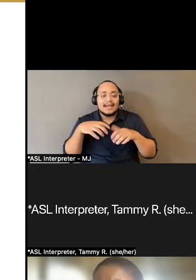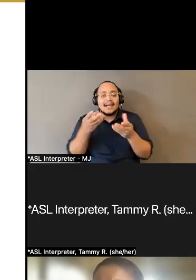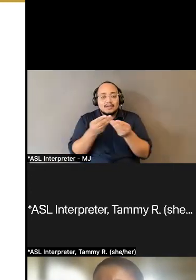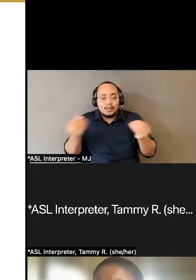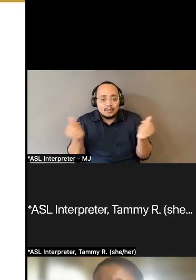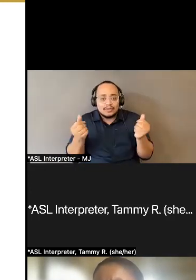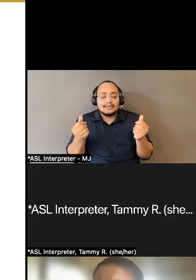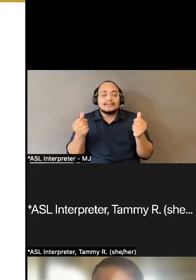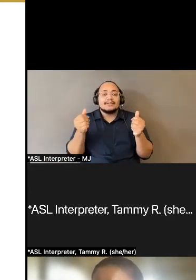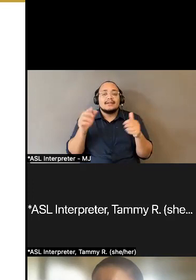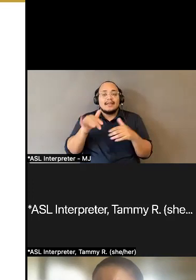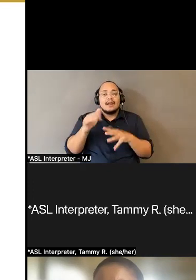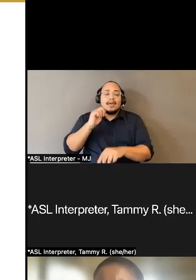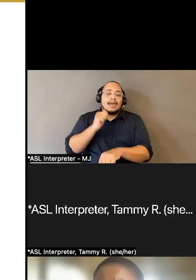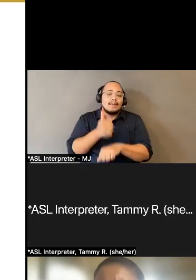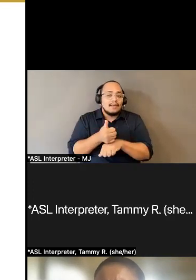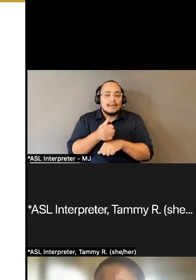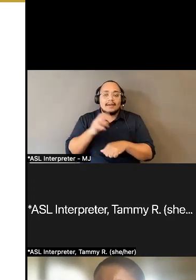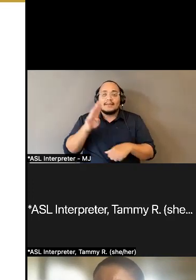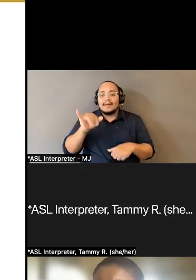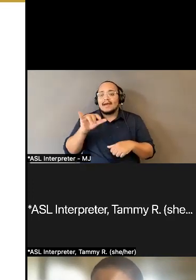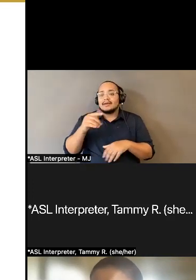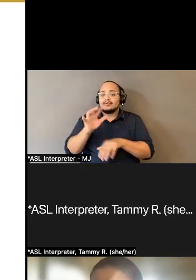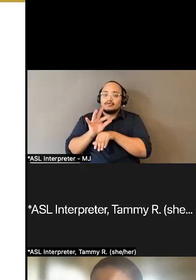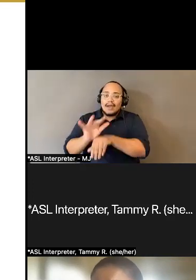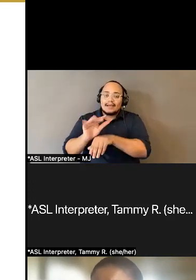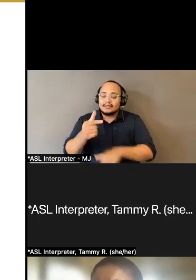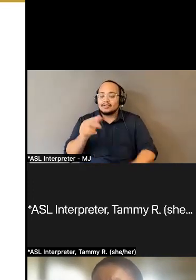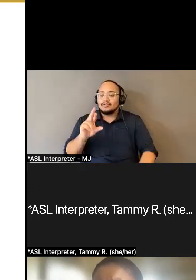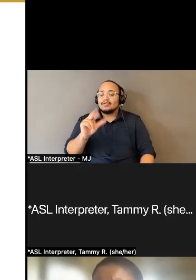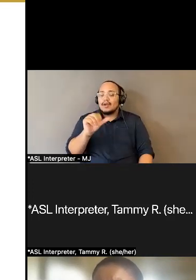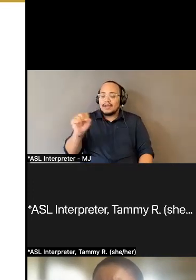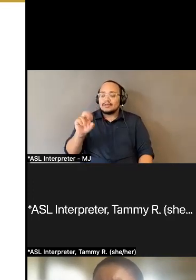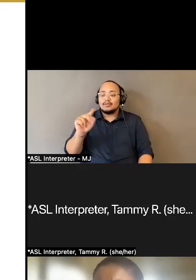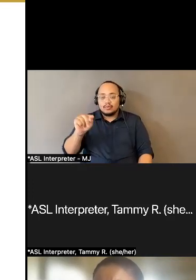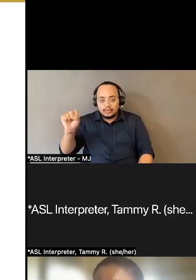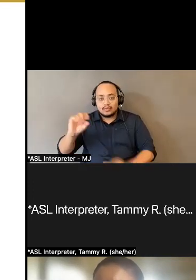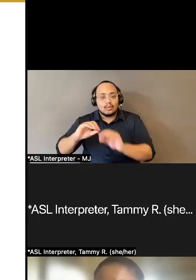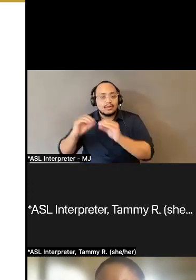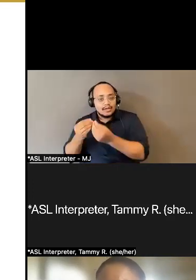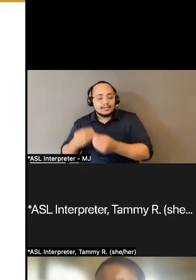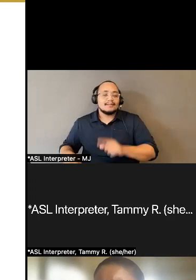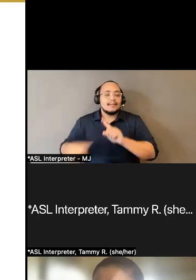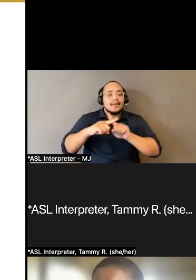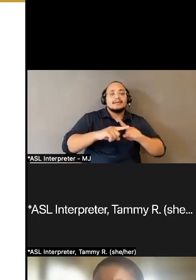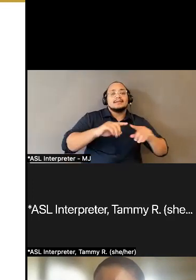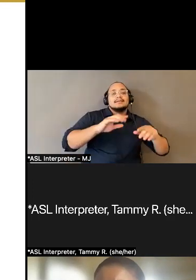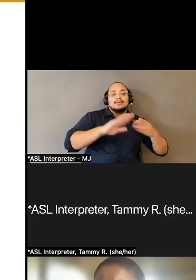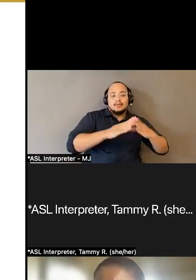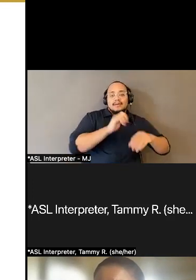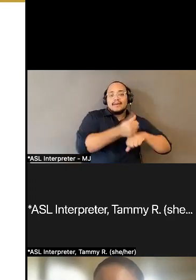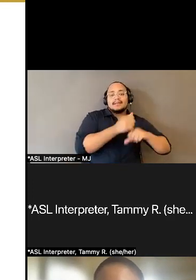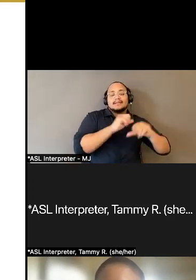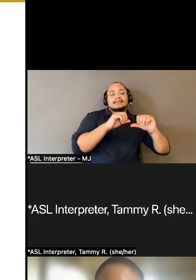that are being implemented by grassroots organizations and community-based agencies to address their